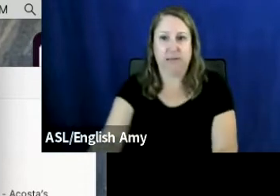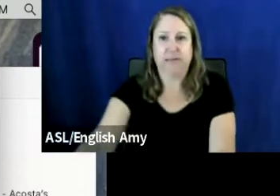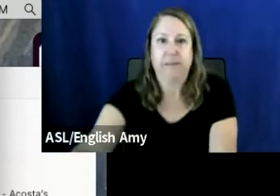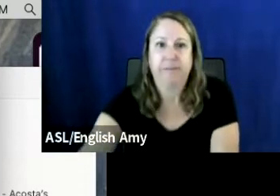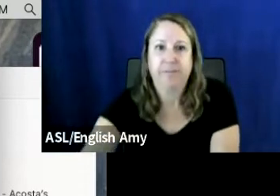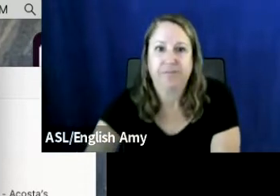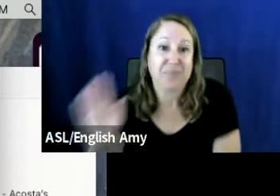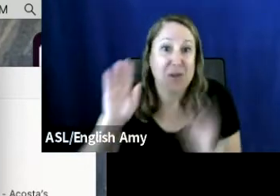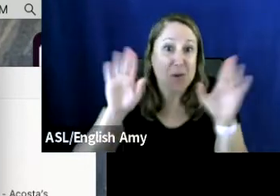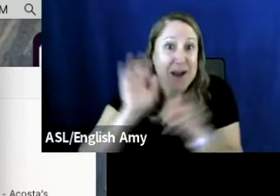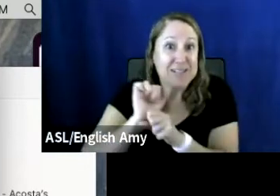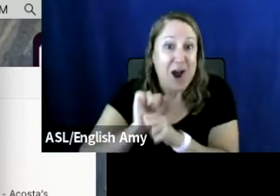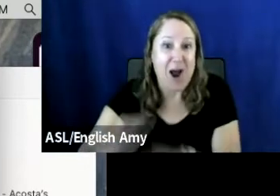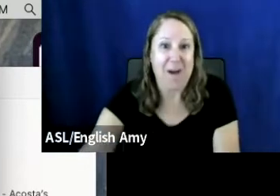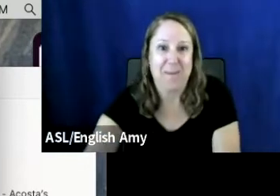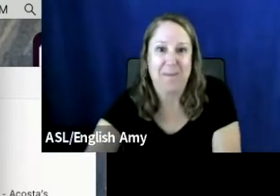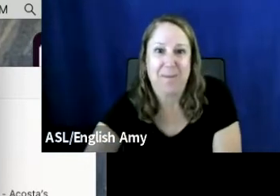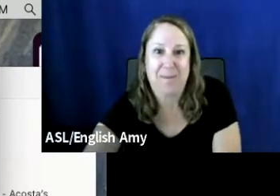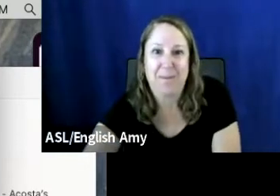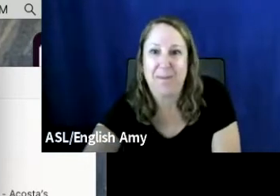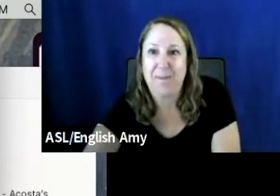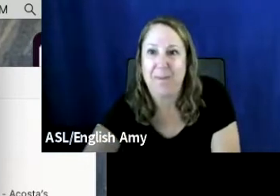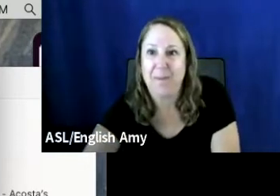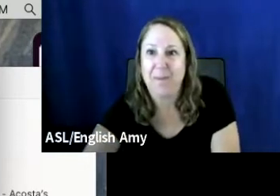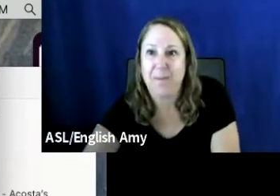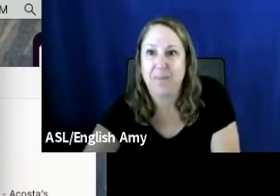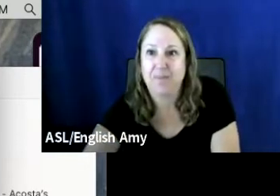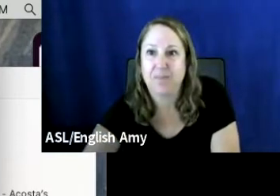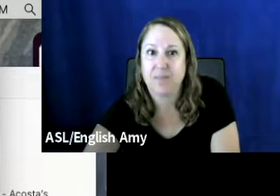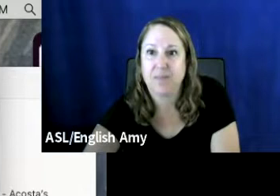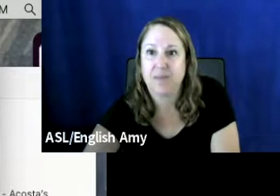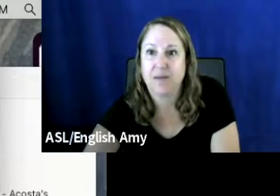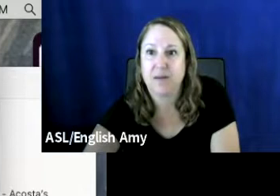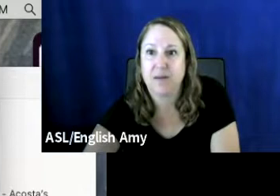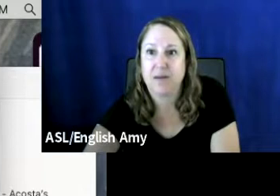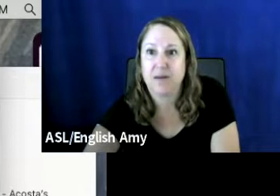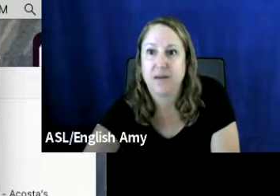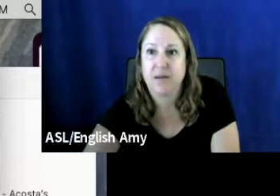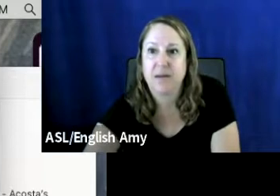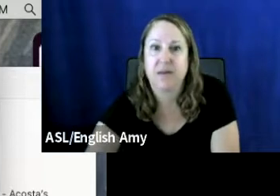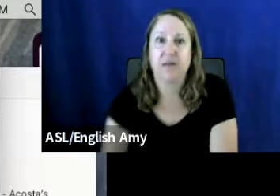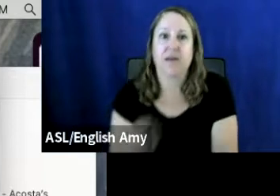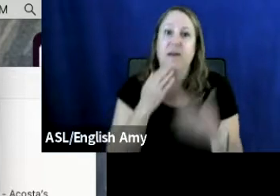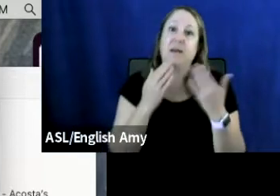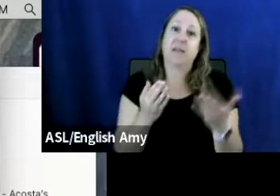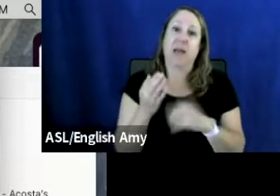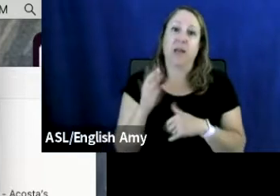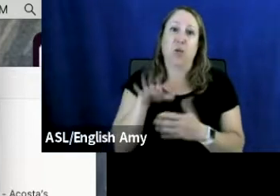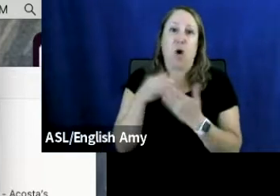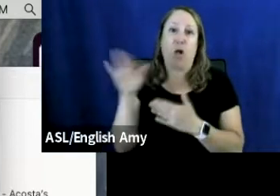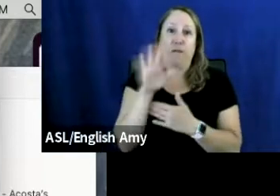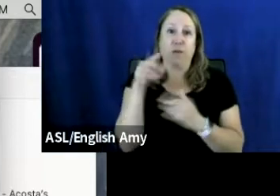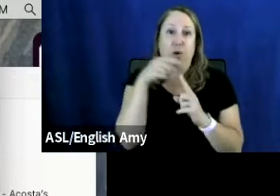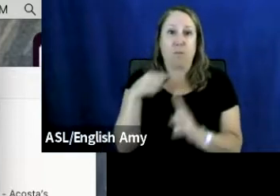Great job. Thank you. I mean, I think all your points are like, they really help me think about, you know,